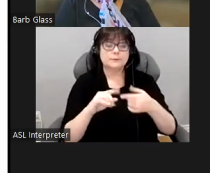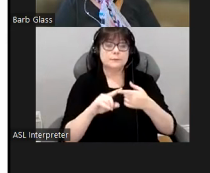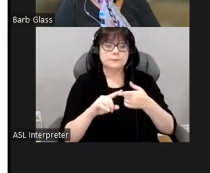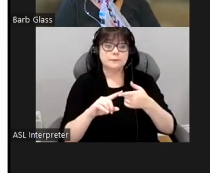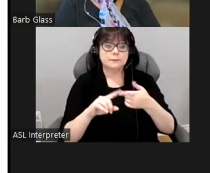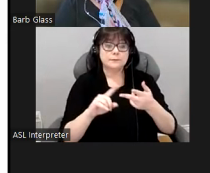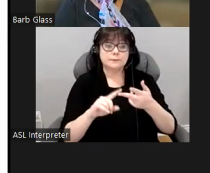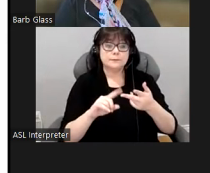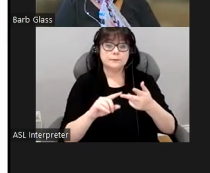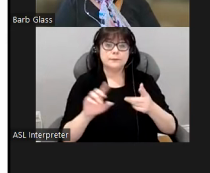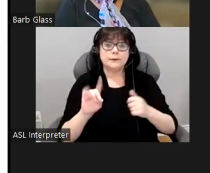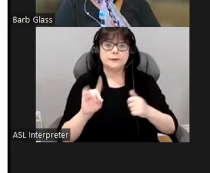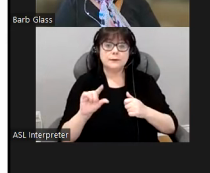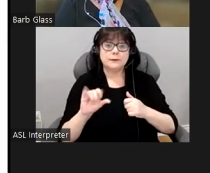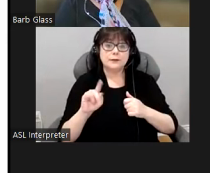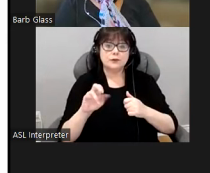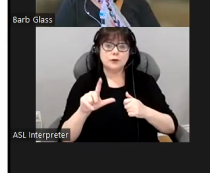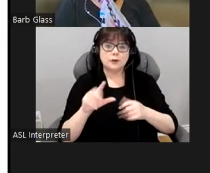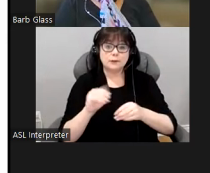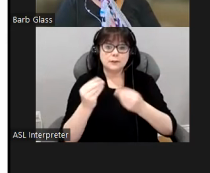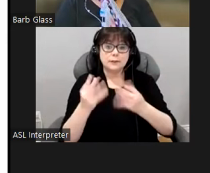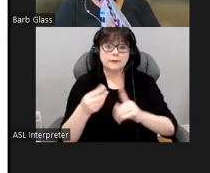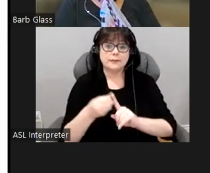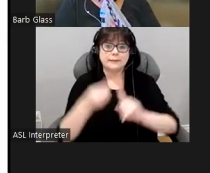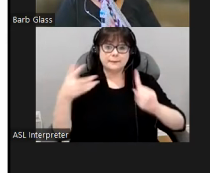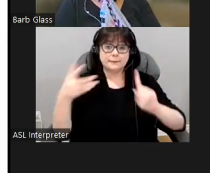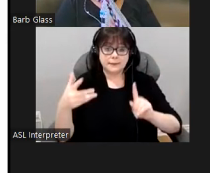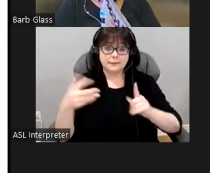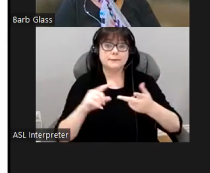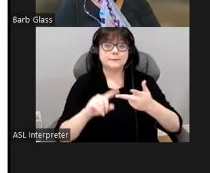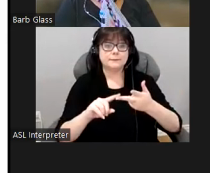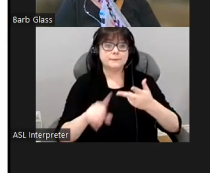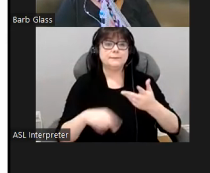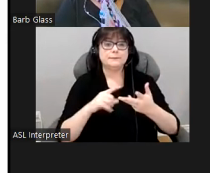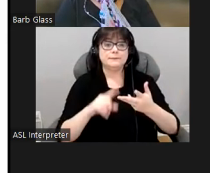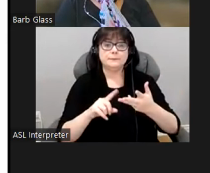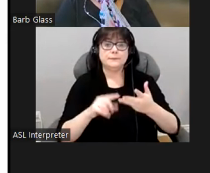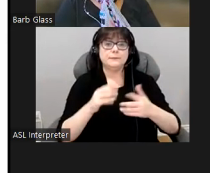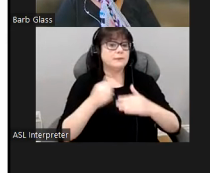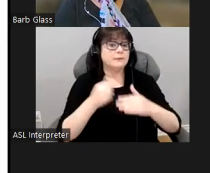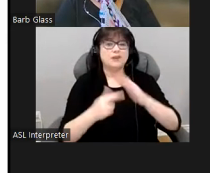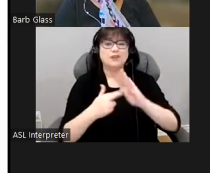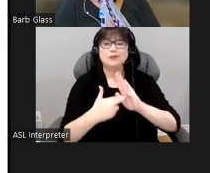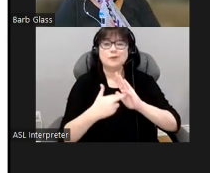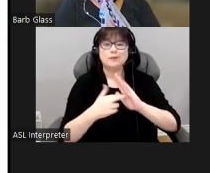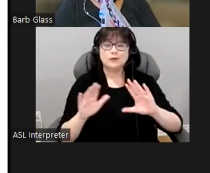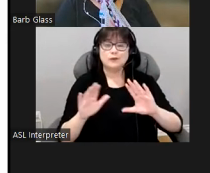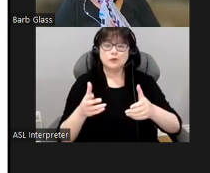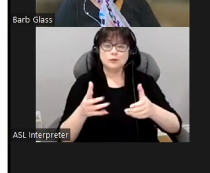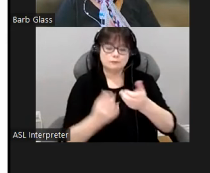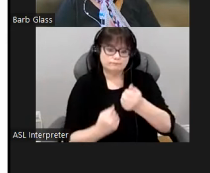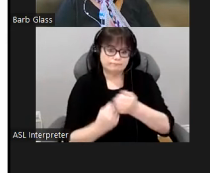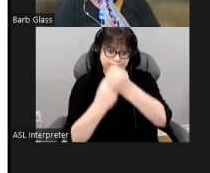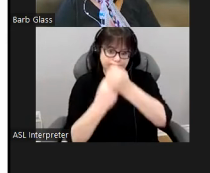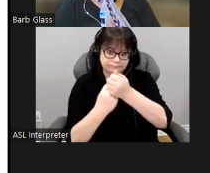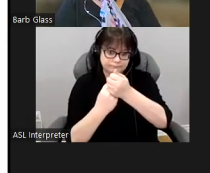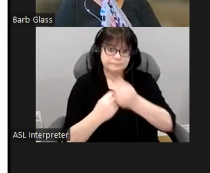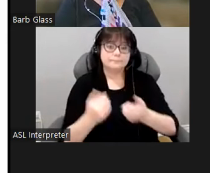expanding and enhancing digital delivery, supporting underrepresented groups, and workplace delivery.